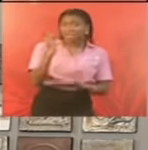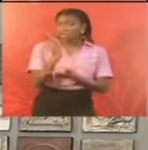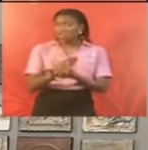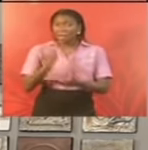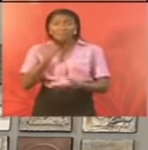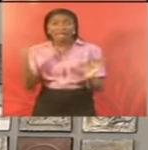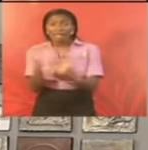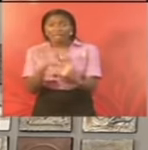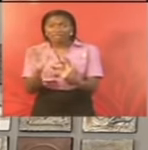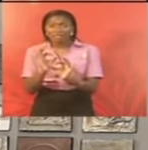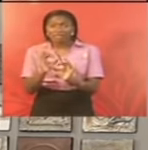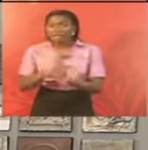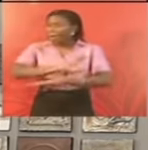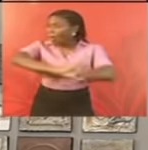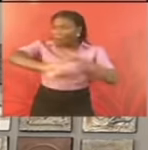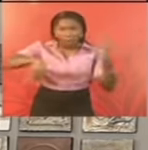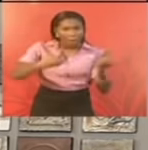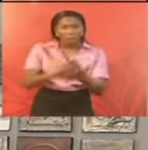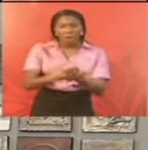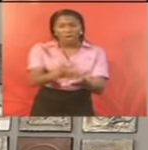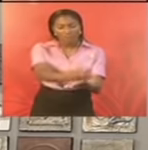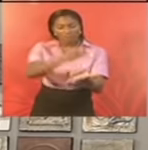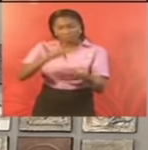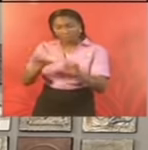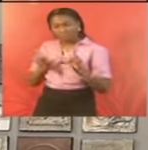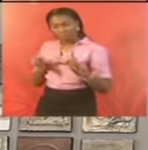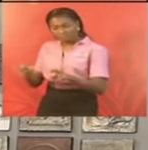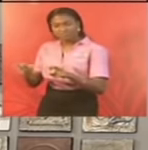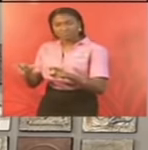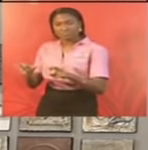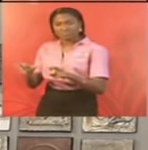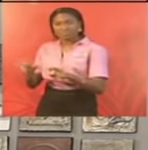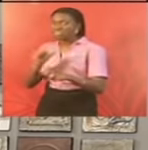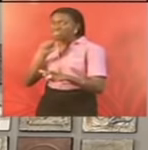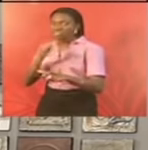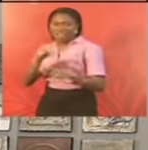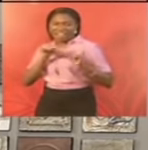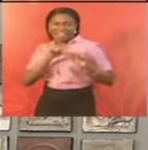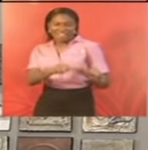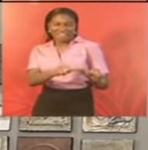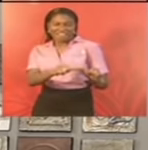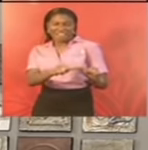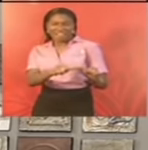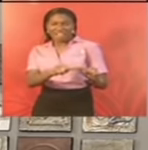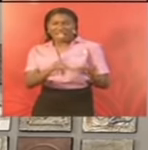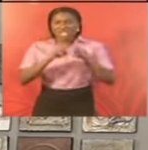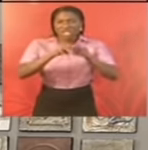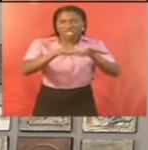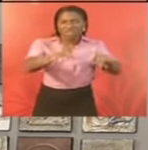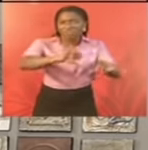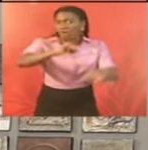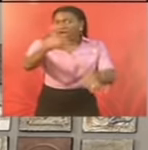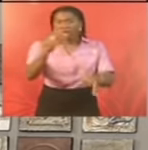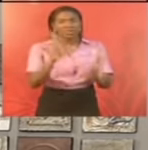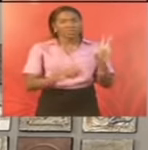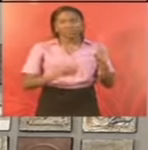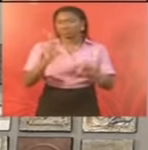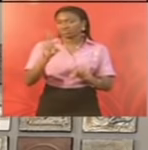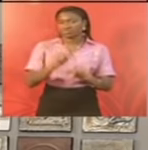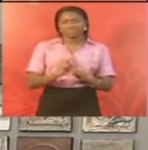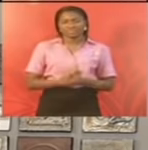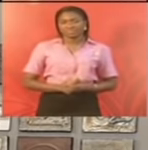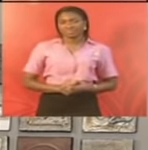that situation so that the remainder did not also become ill in sequence. So yes, contact tracing, very